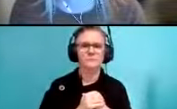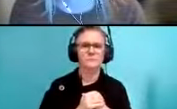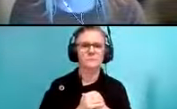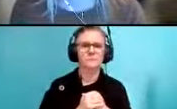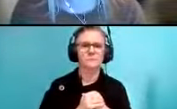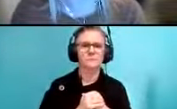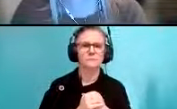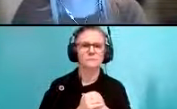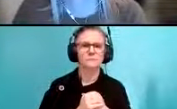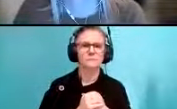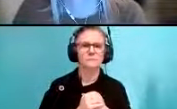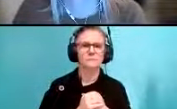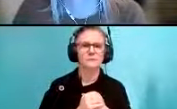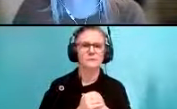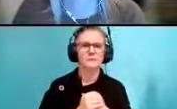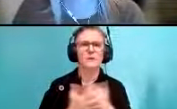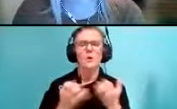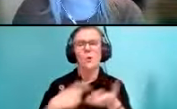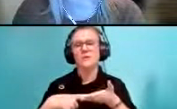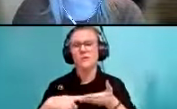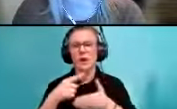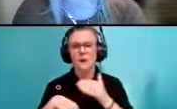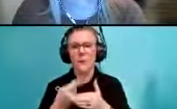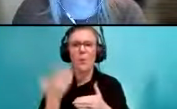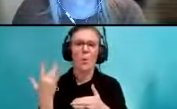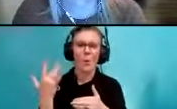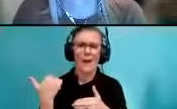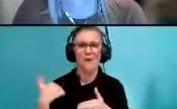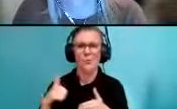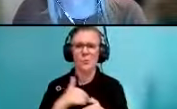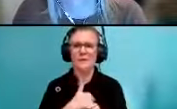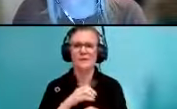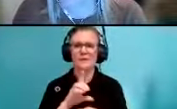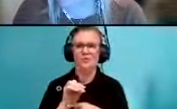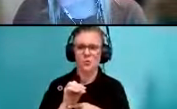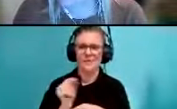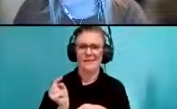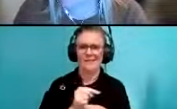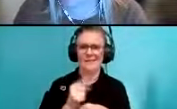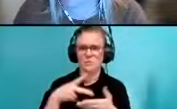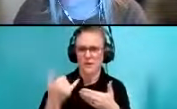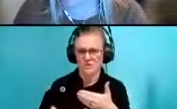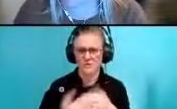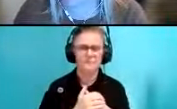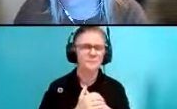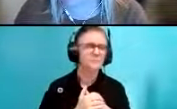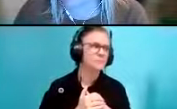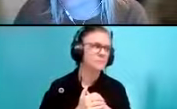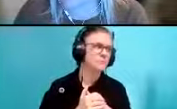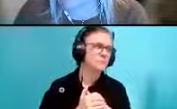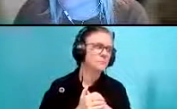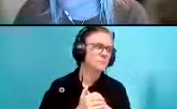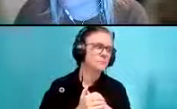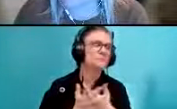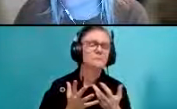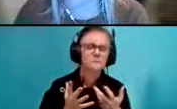So we wanted to talk a little bit about why are we doing this project. And, you